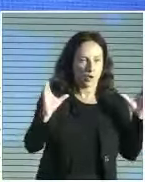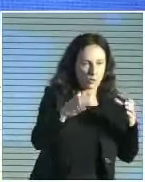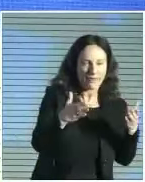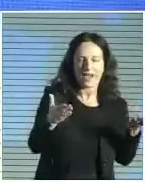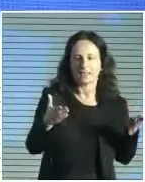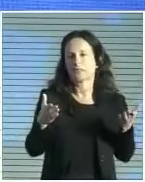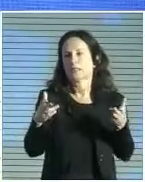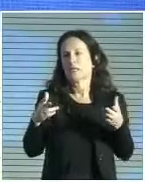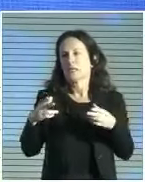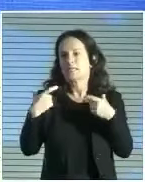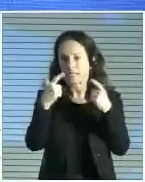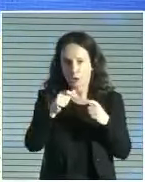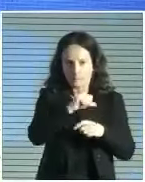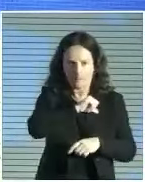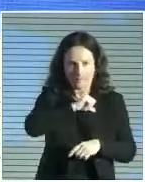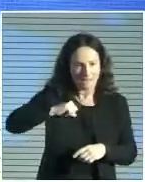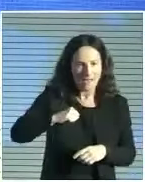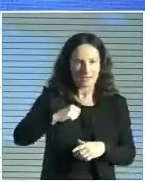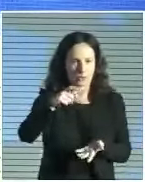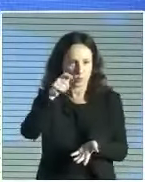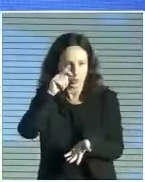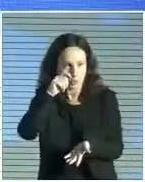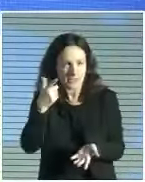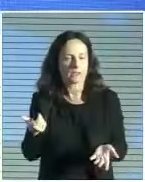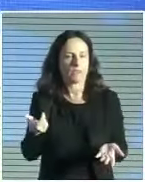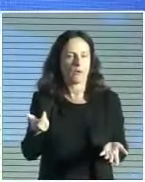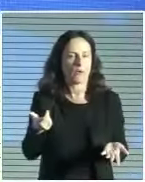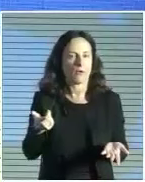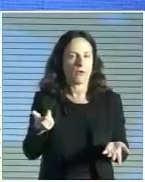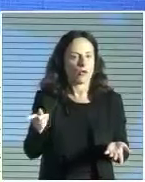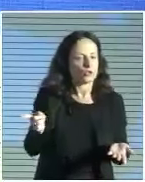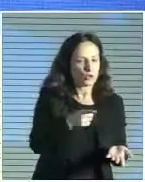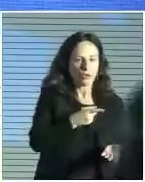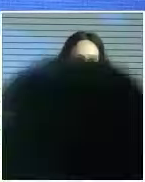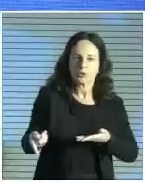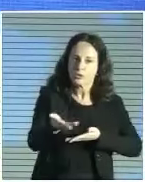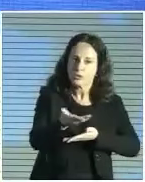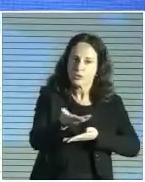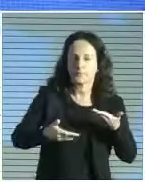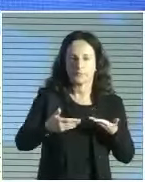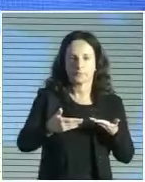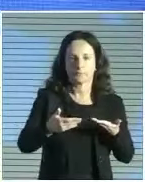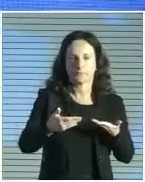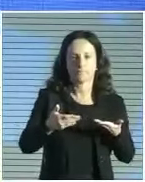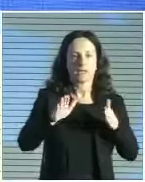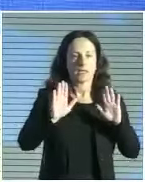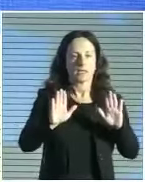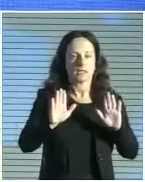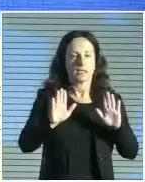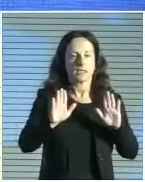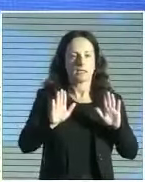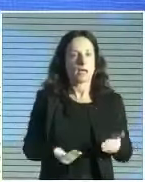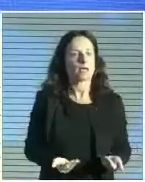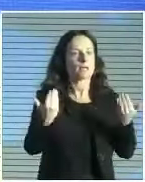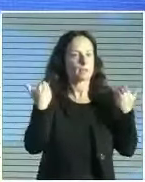to understand that if we don't know what it's all about, then we cannot take responsibility individually to then on the